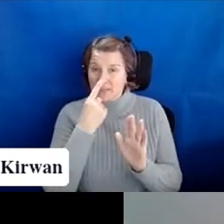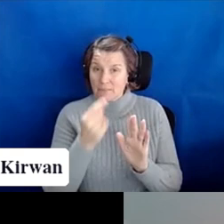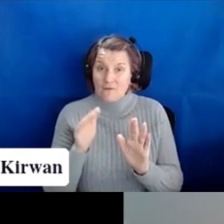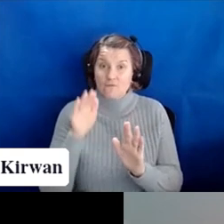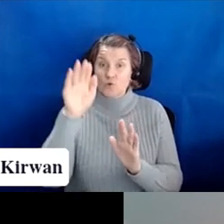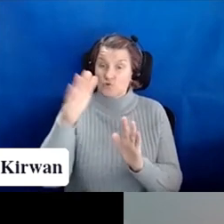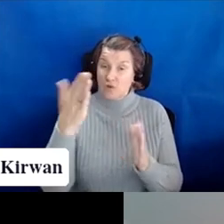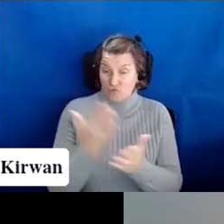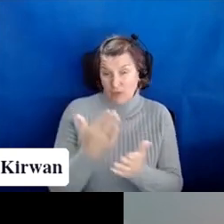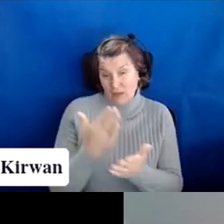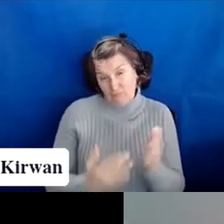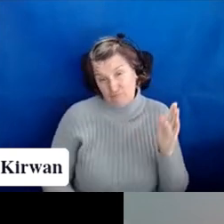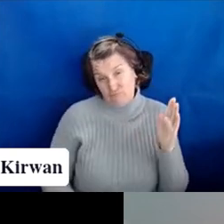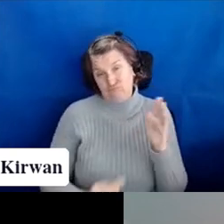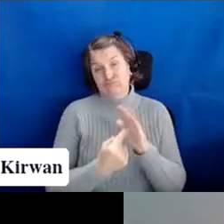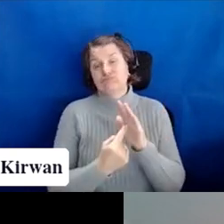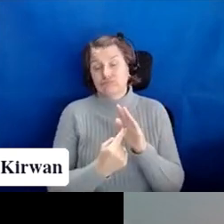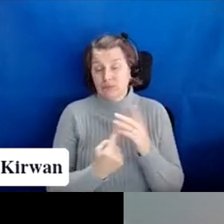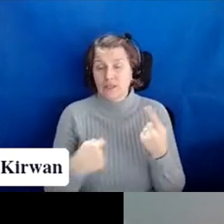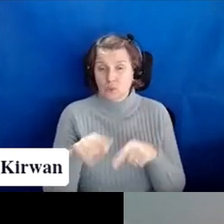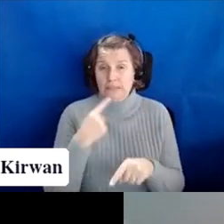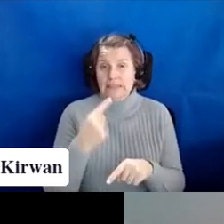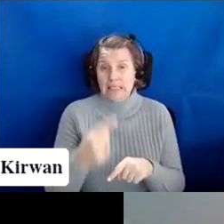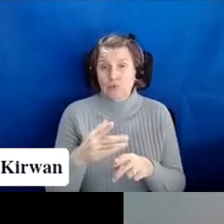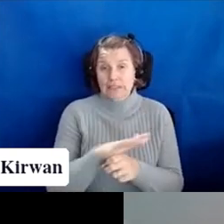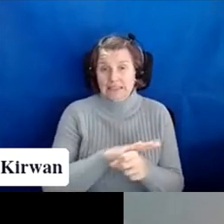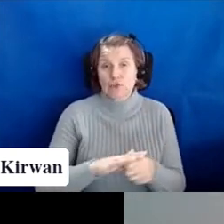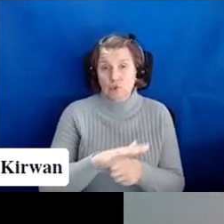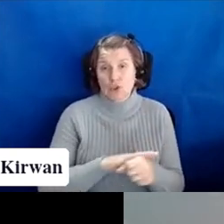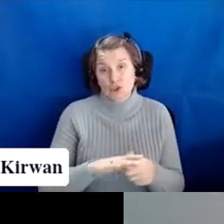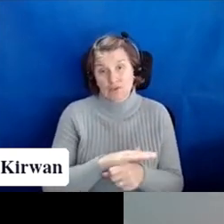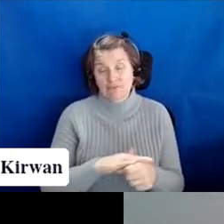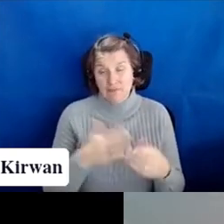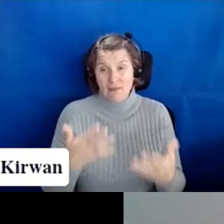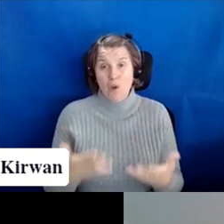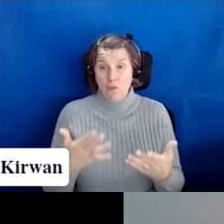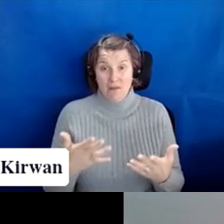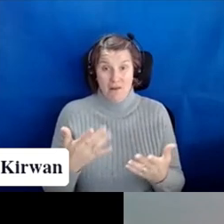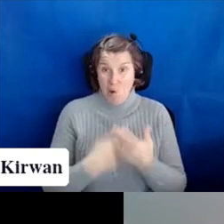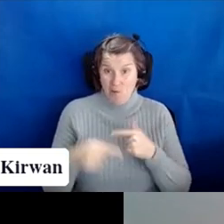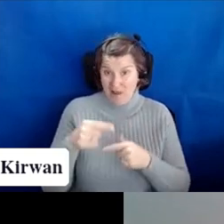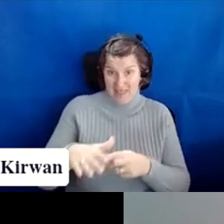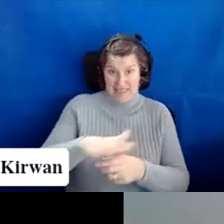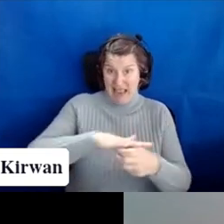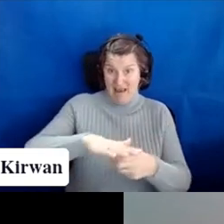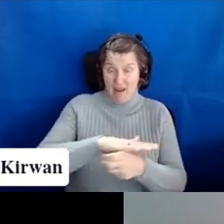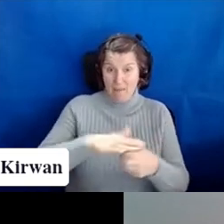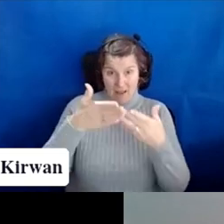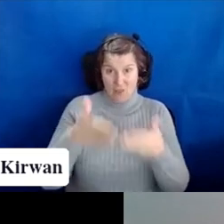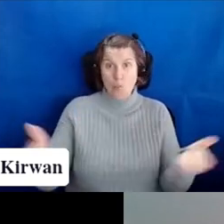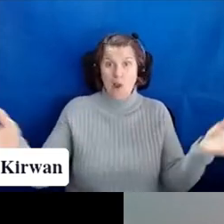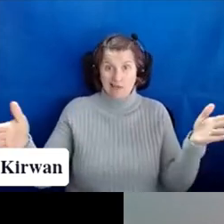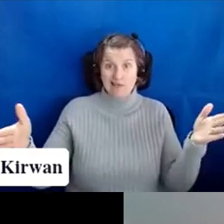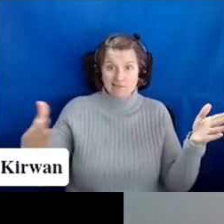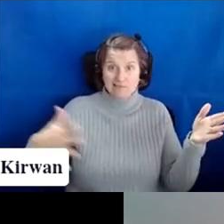is absolutely essential, as we said, to the situation we're in right now, not only in the sector, but in our wider society.